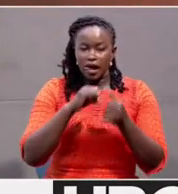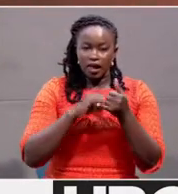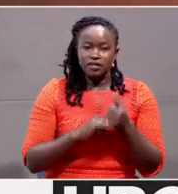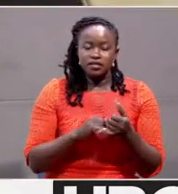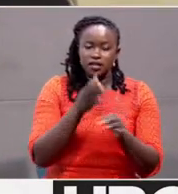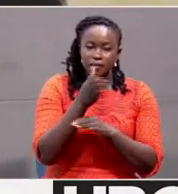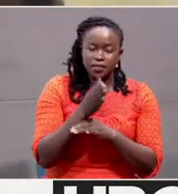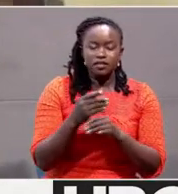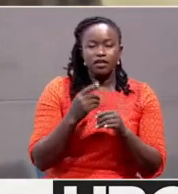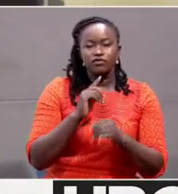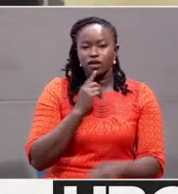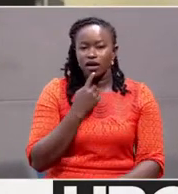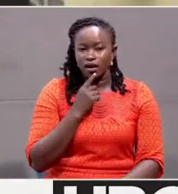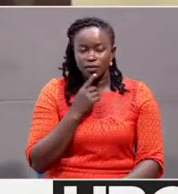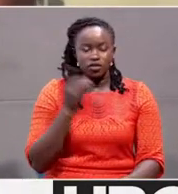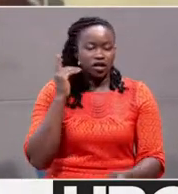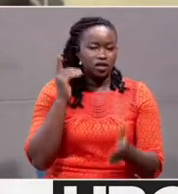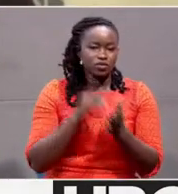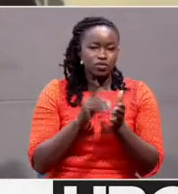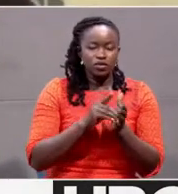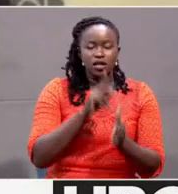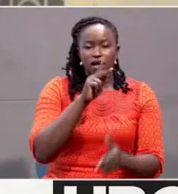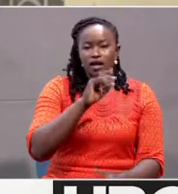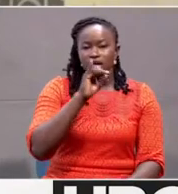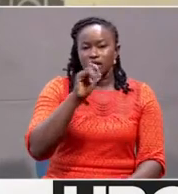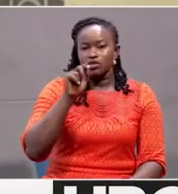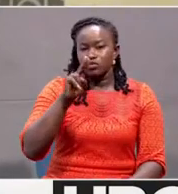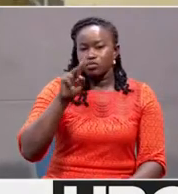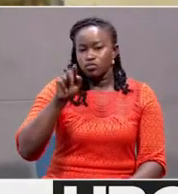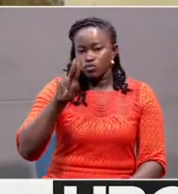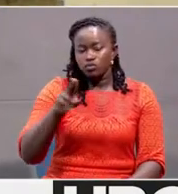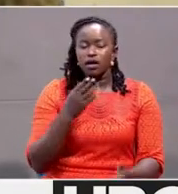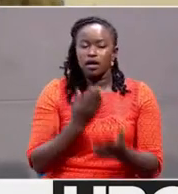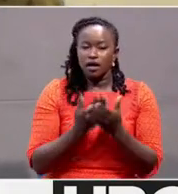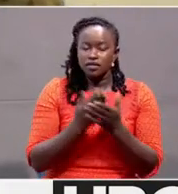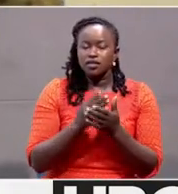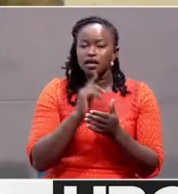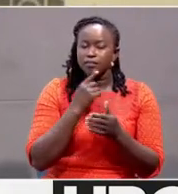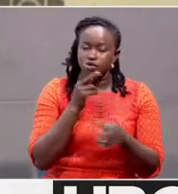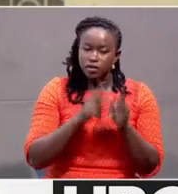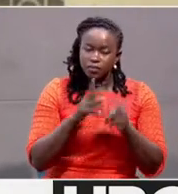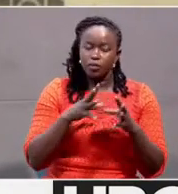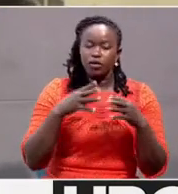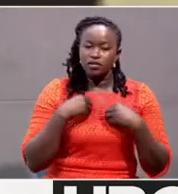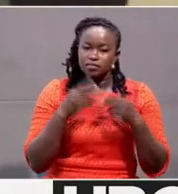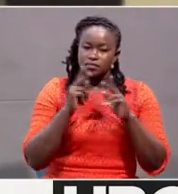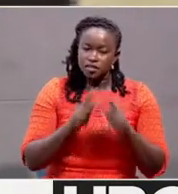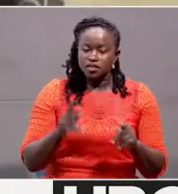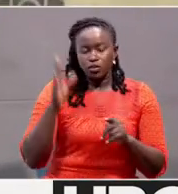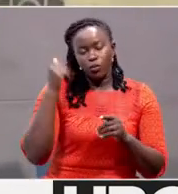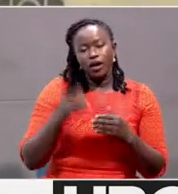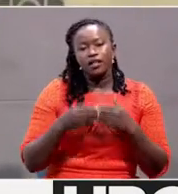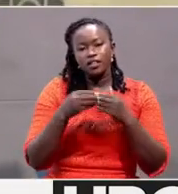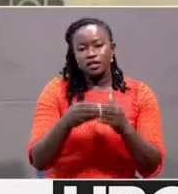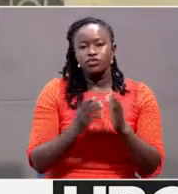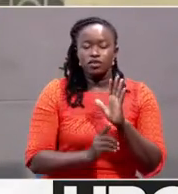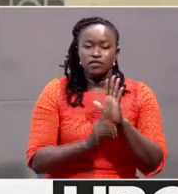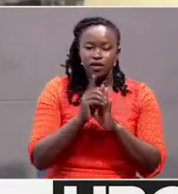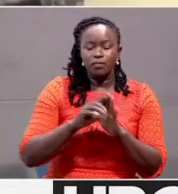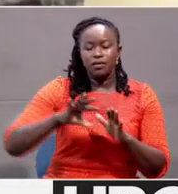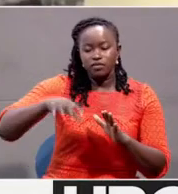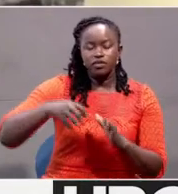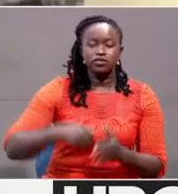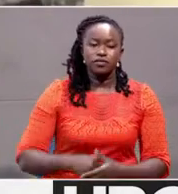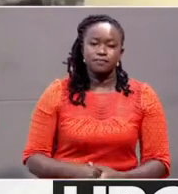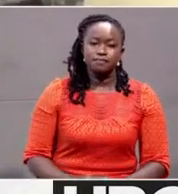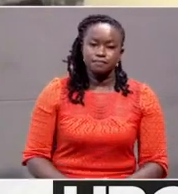for Karamoja, Dr. Mary Goretti Chitutu, urged Karamojongs to embrace peace as it will lead to development of the region.